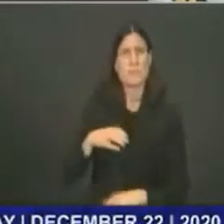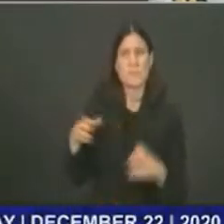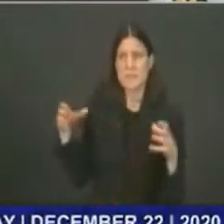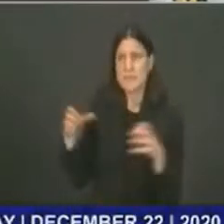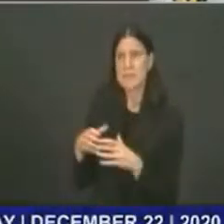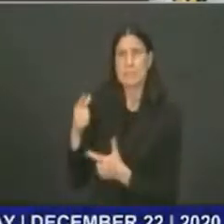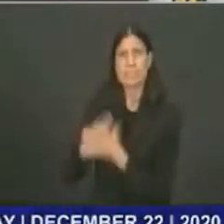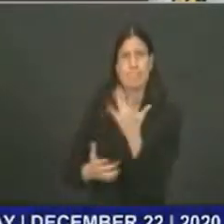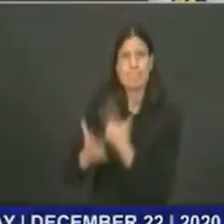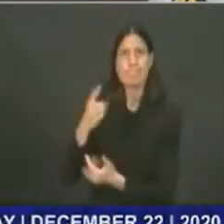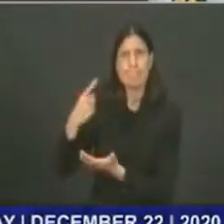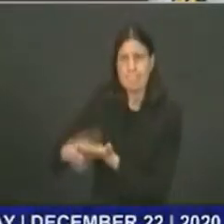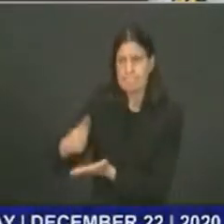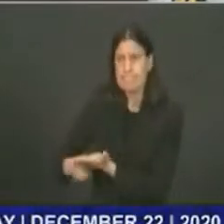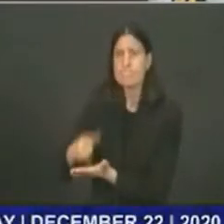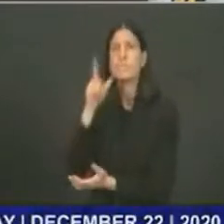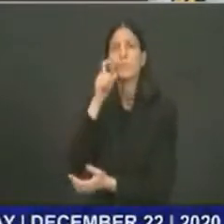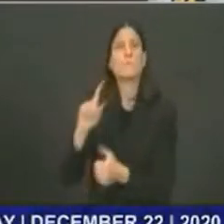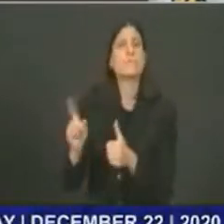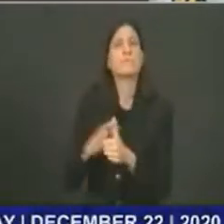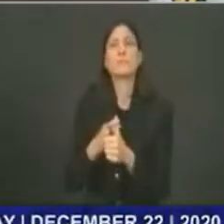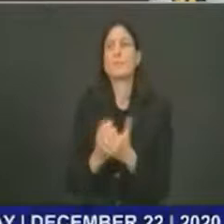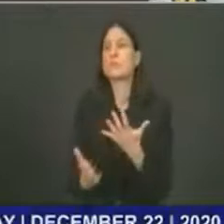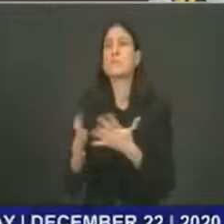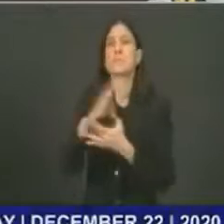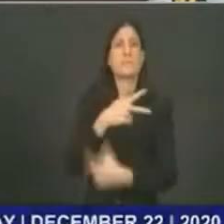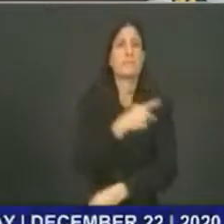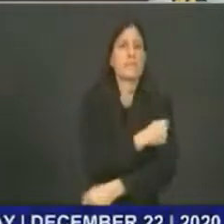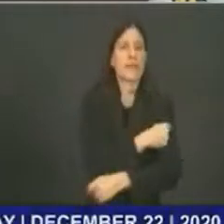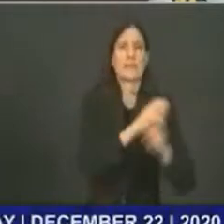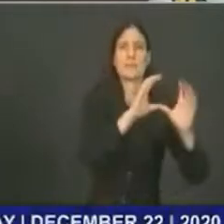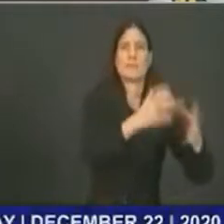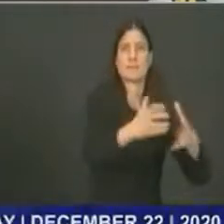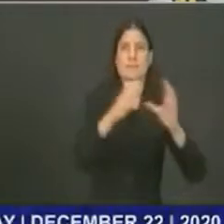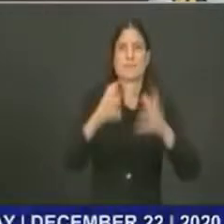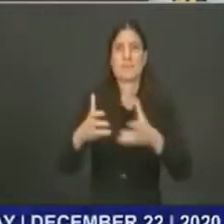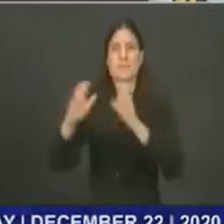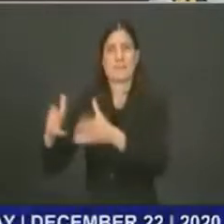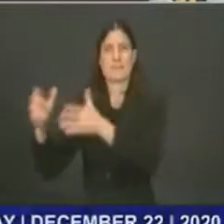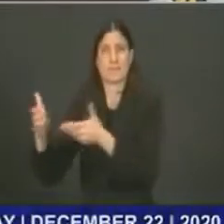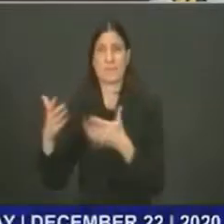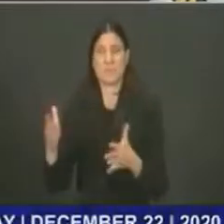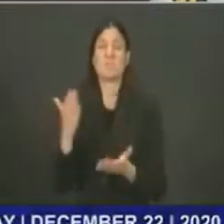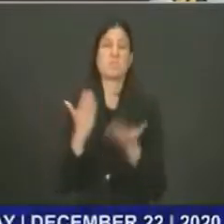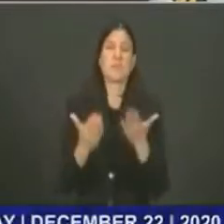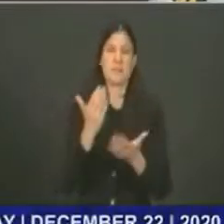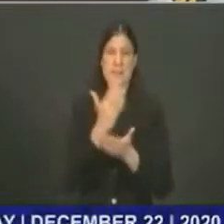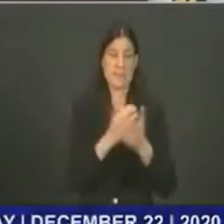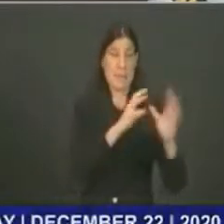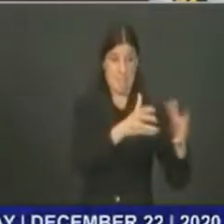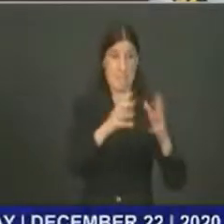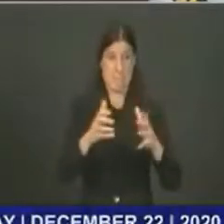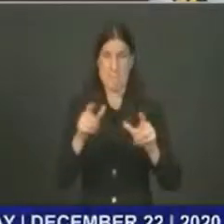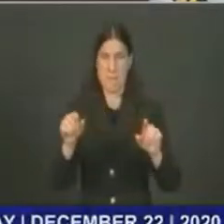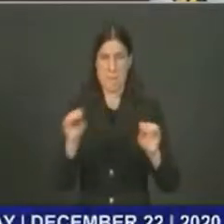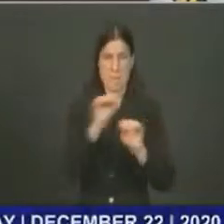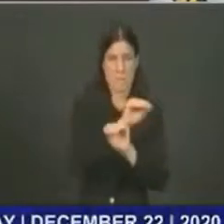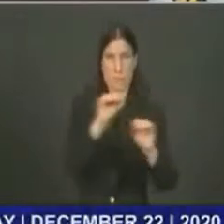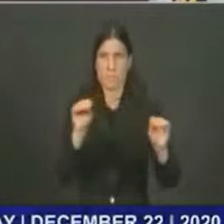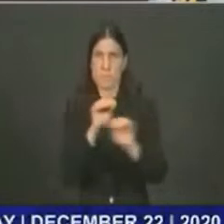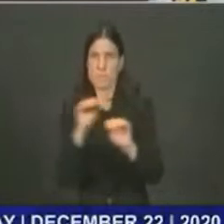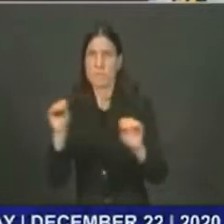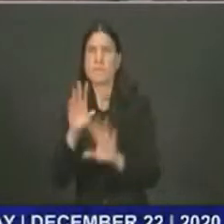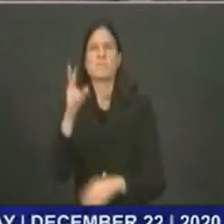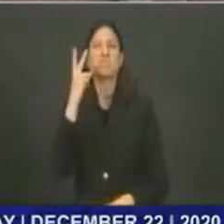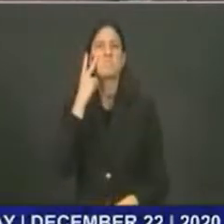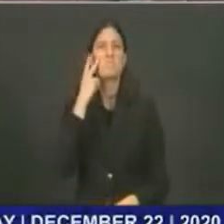it and supported that. We'll see if there are any specific changes that need to be made and then make a decision